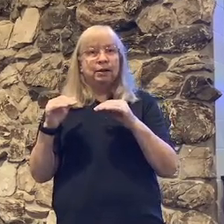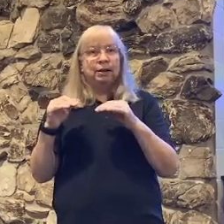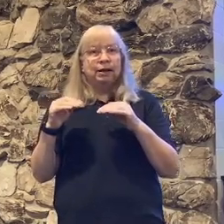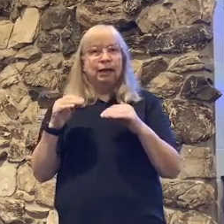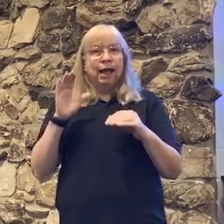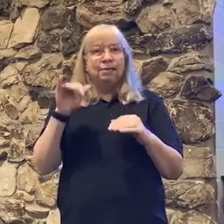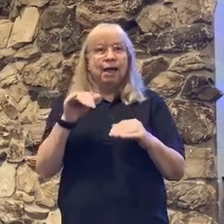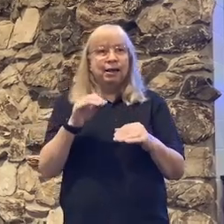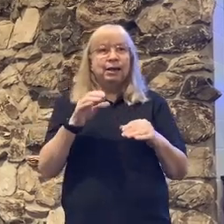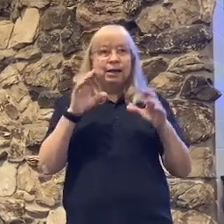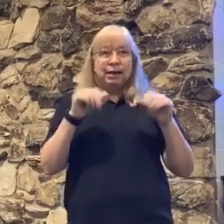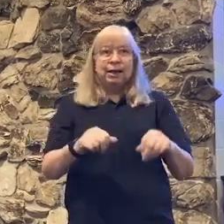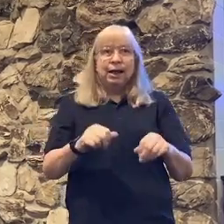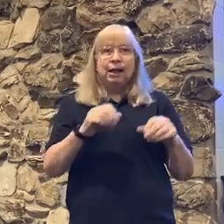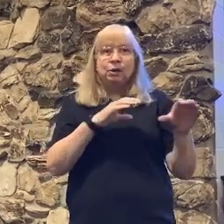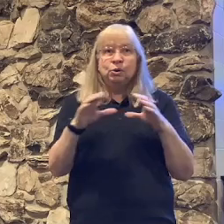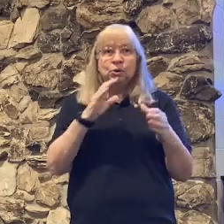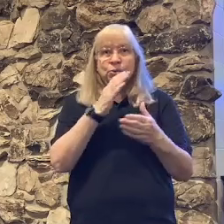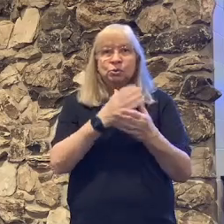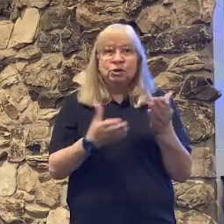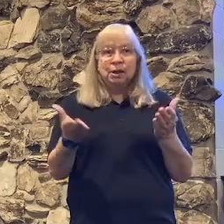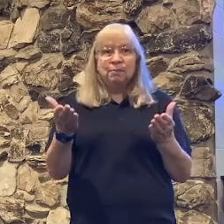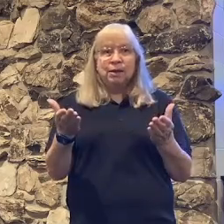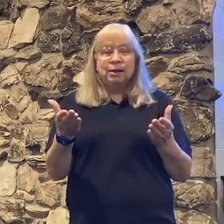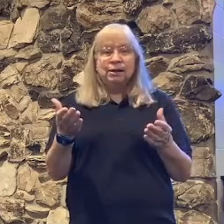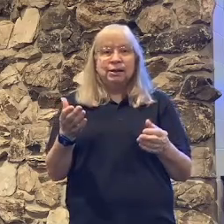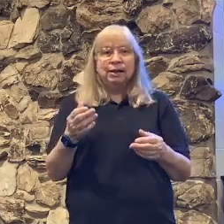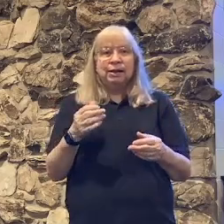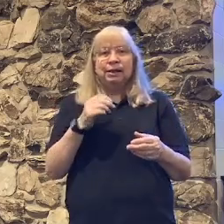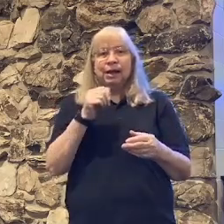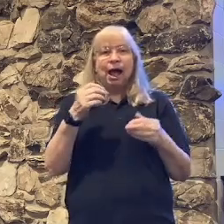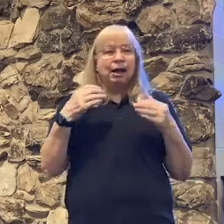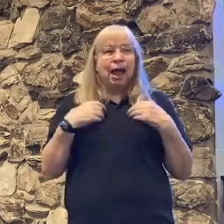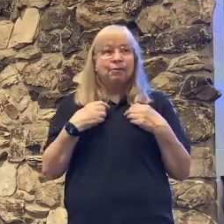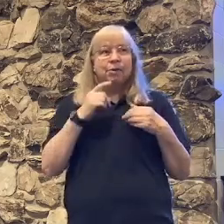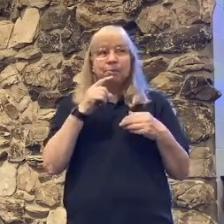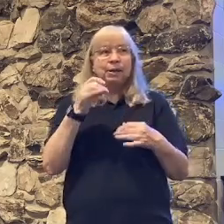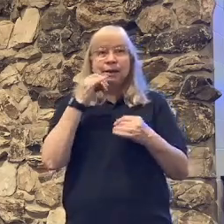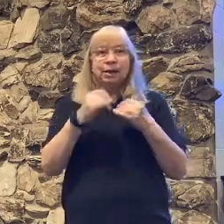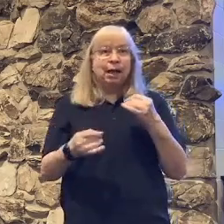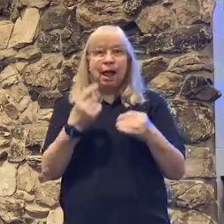that he could do something. He didn't have to be the last one.